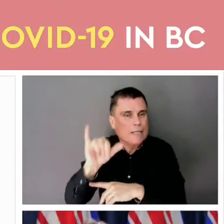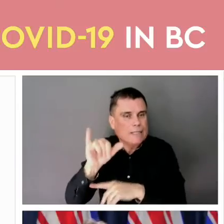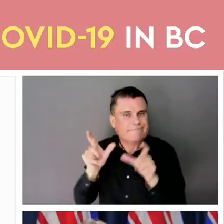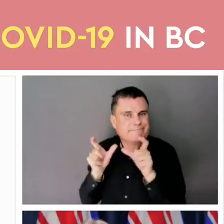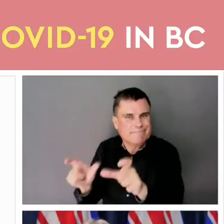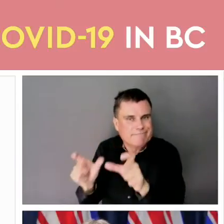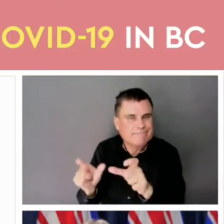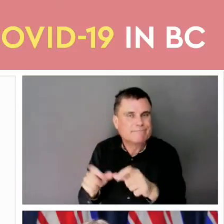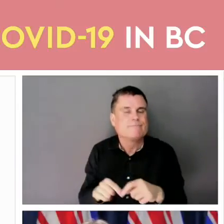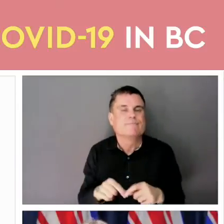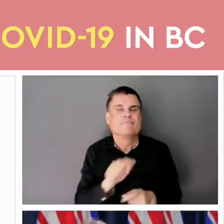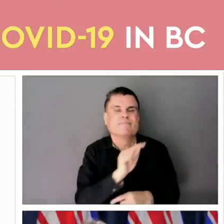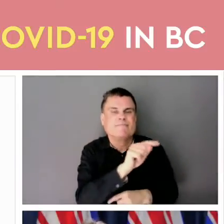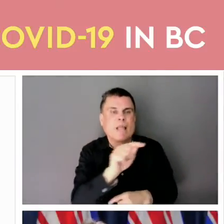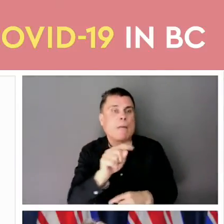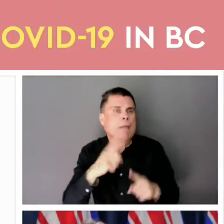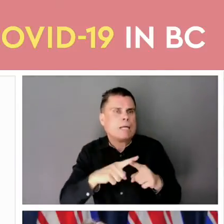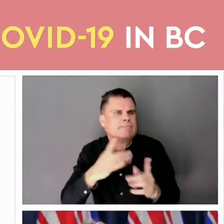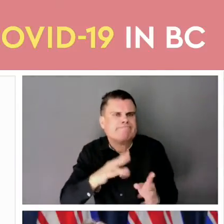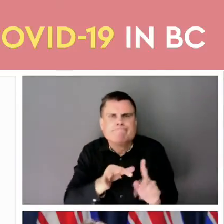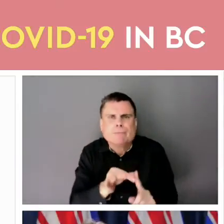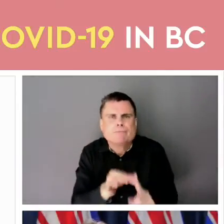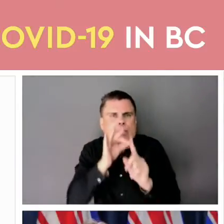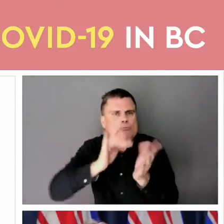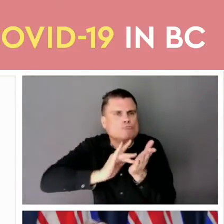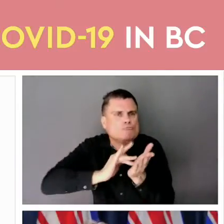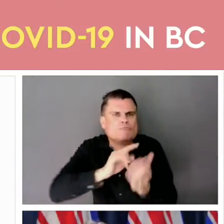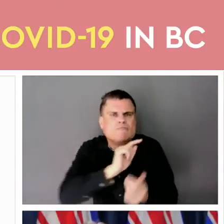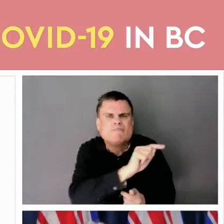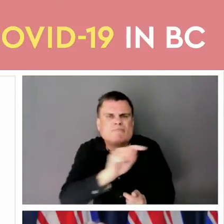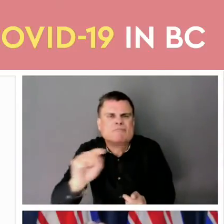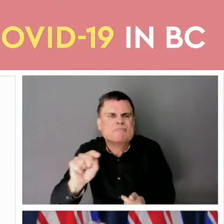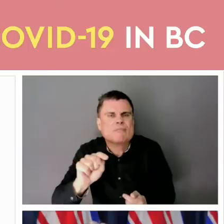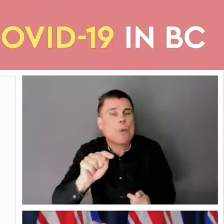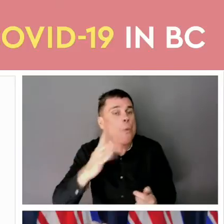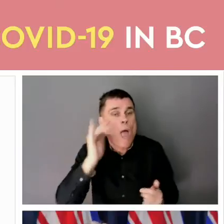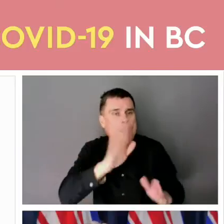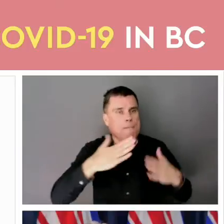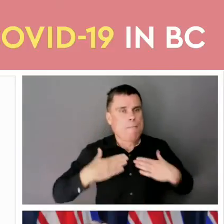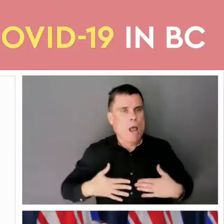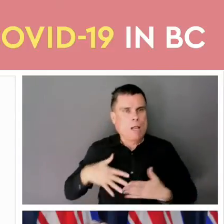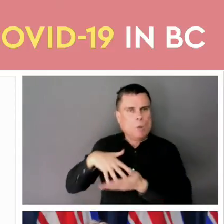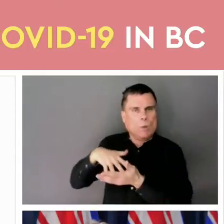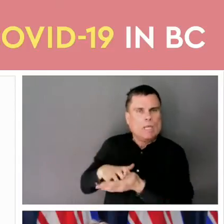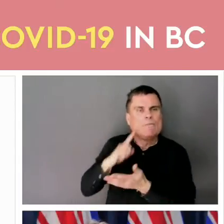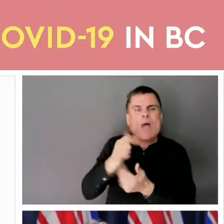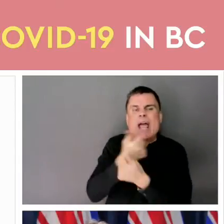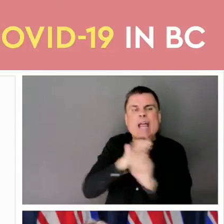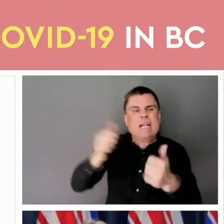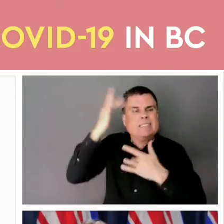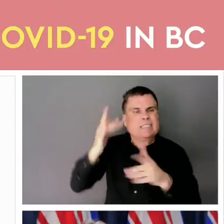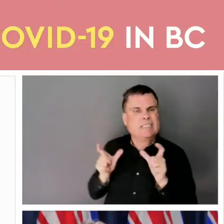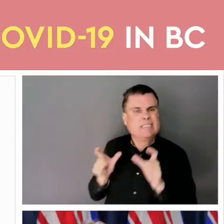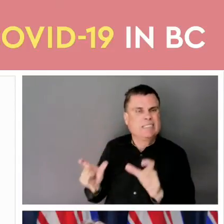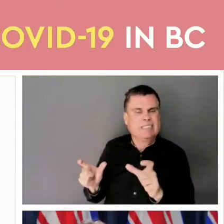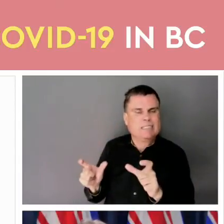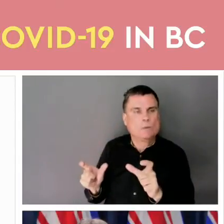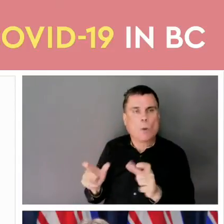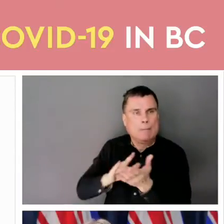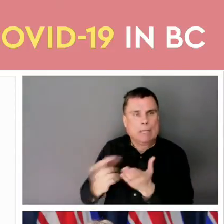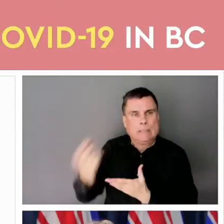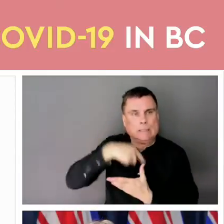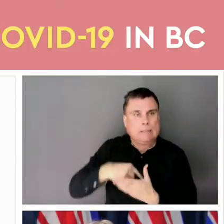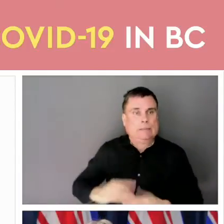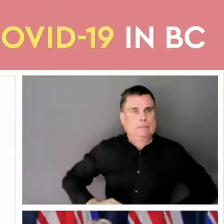that have specific immunosuppressive activities, And people who have had a transplant in the